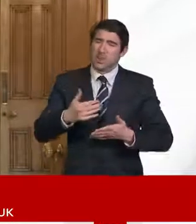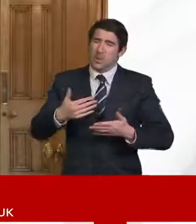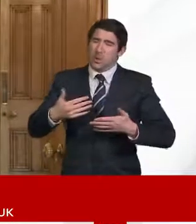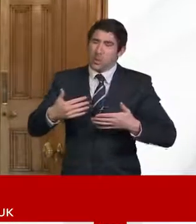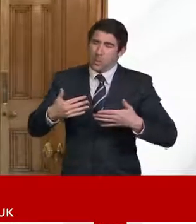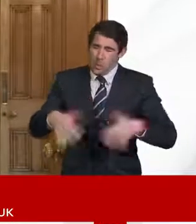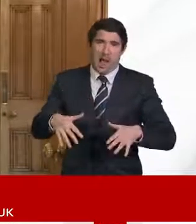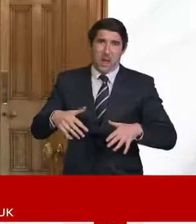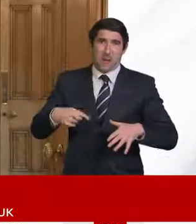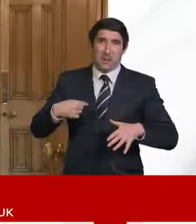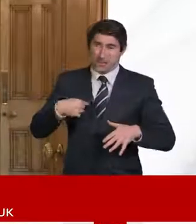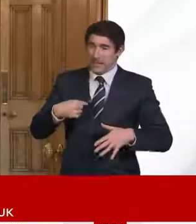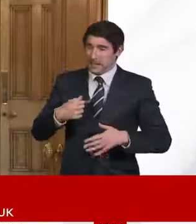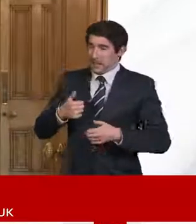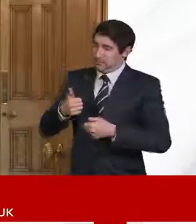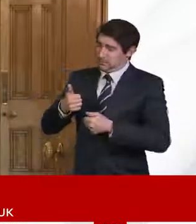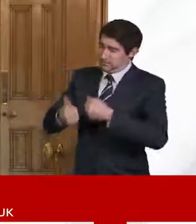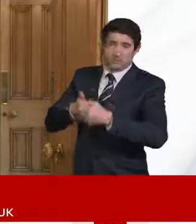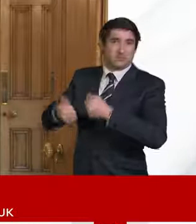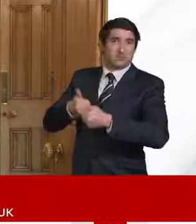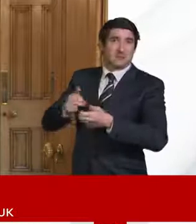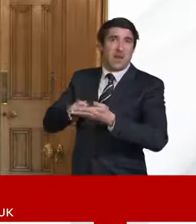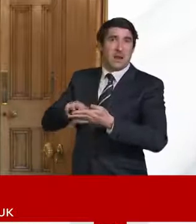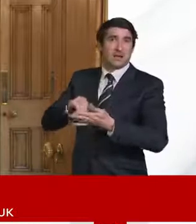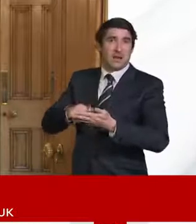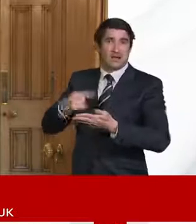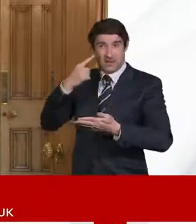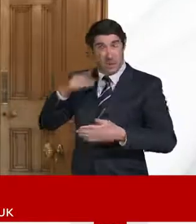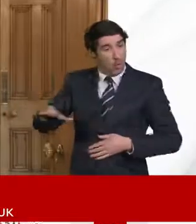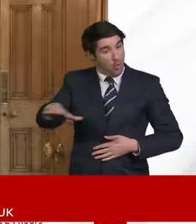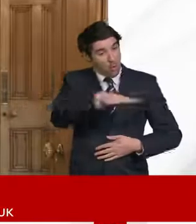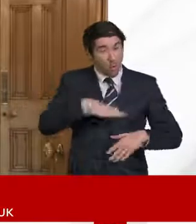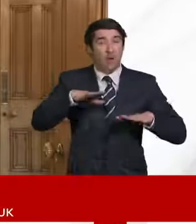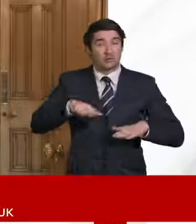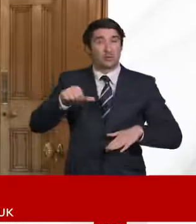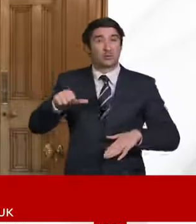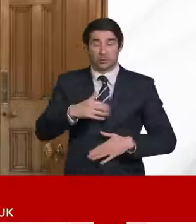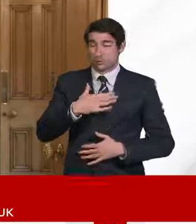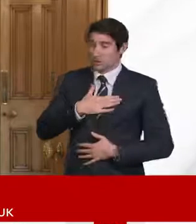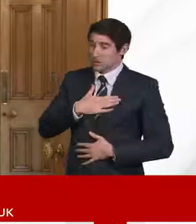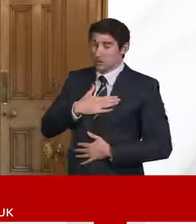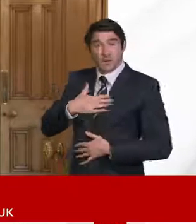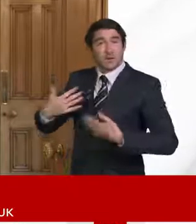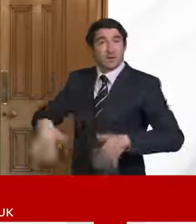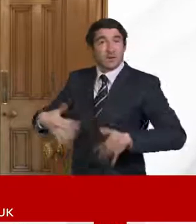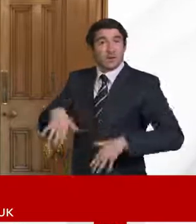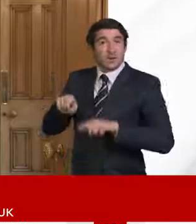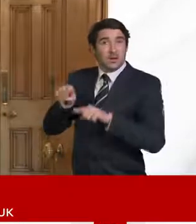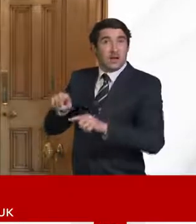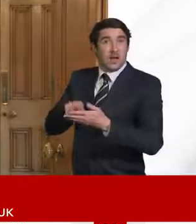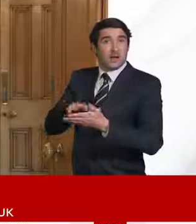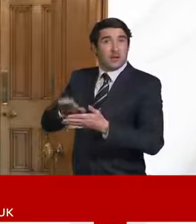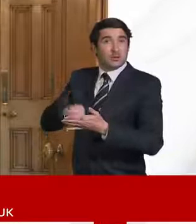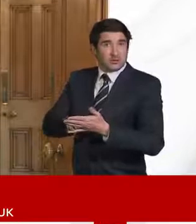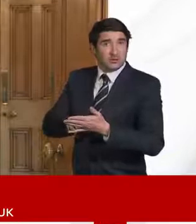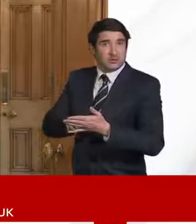be, all of us, grateful that we have the NHS and that we have the academic excellence that underpins it. But of course, we can